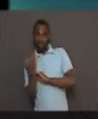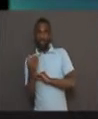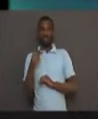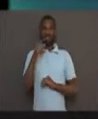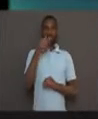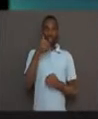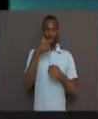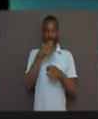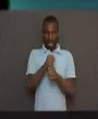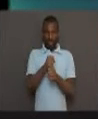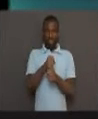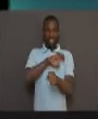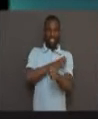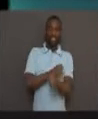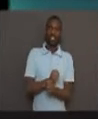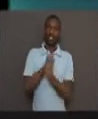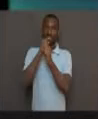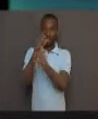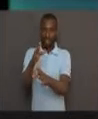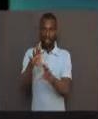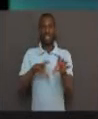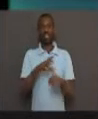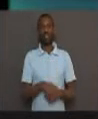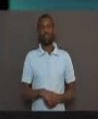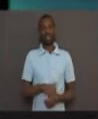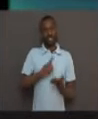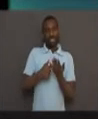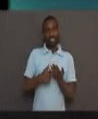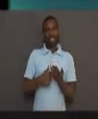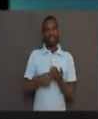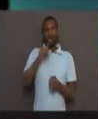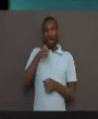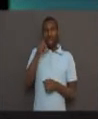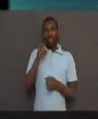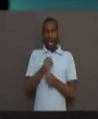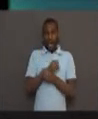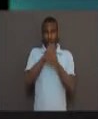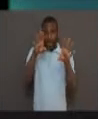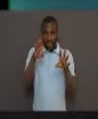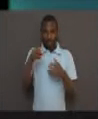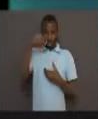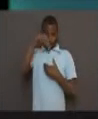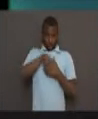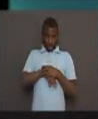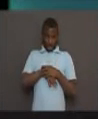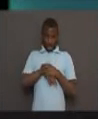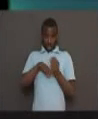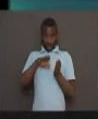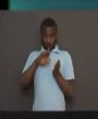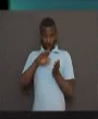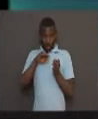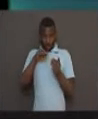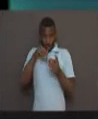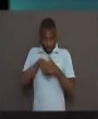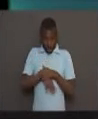However, if alpha ray emission occurs inside the body, it will cause